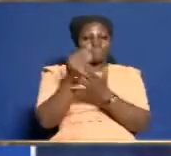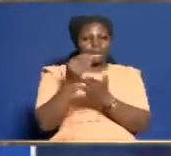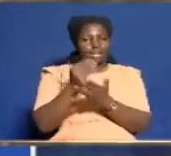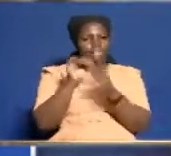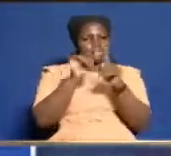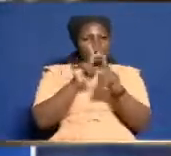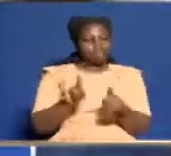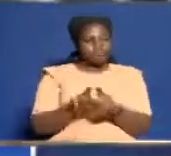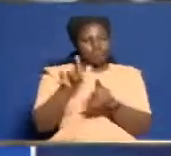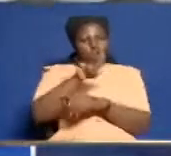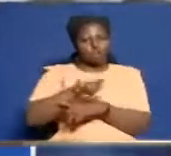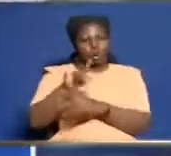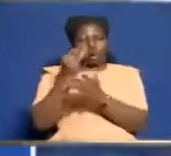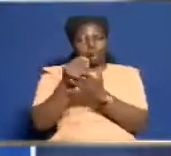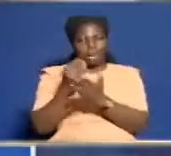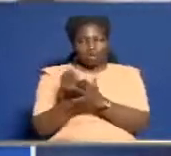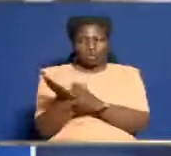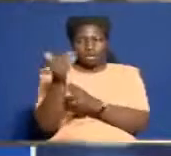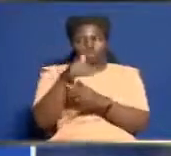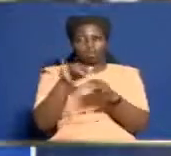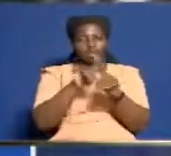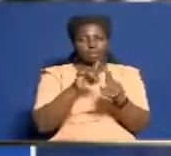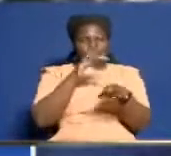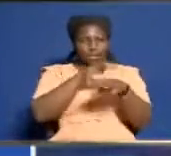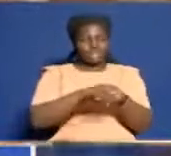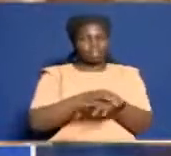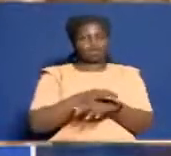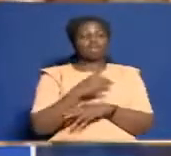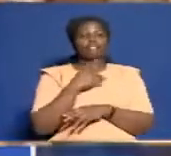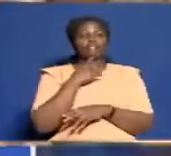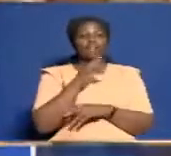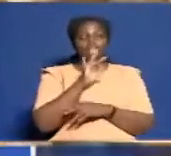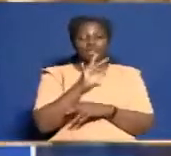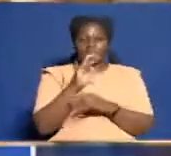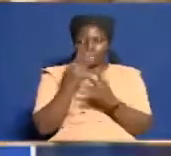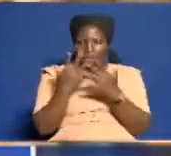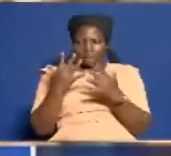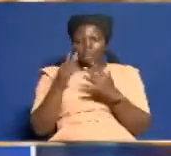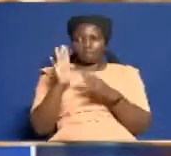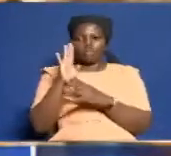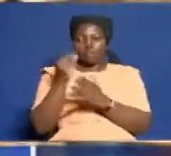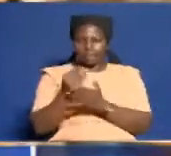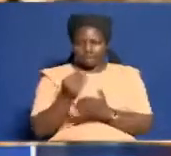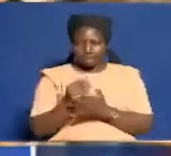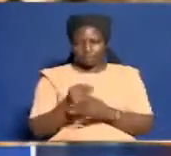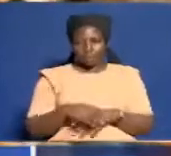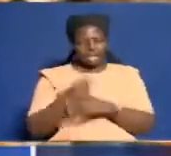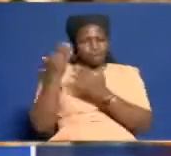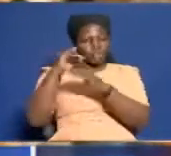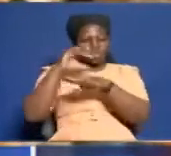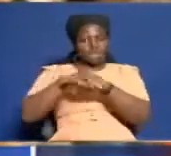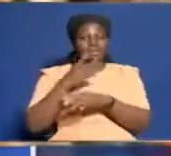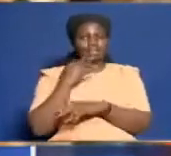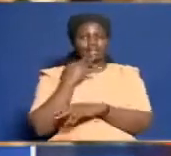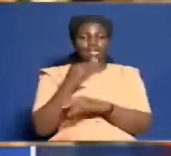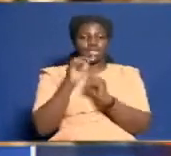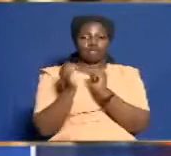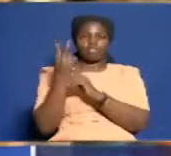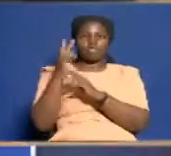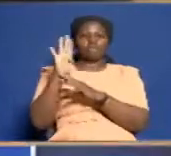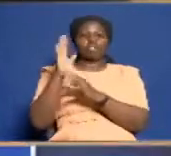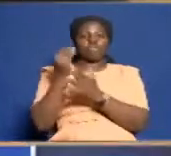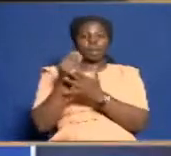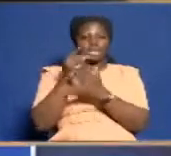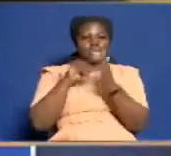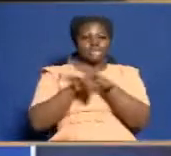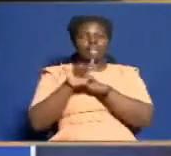get about 133 billion shillings from domestic borrowing. Uganda expects to secure 312 billion Kenyan shillings in